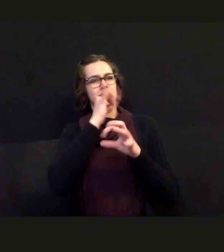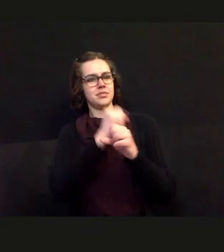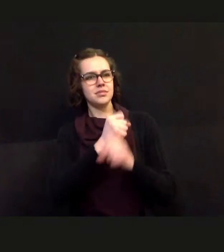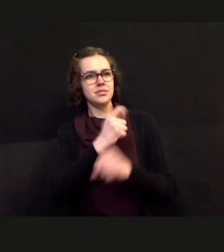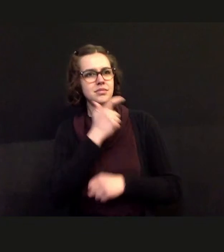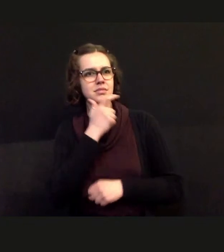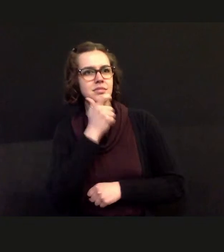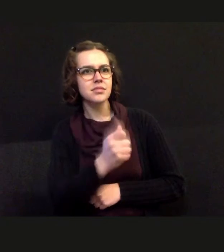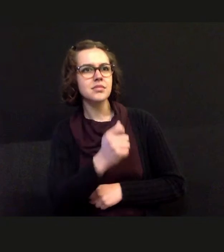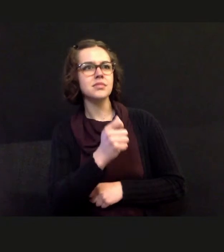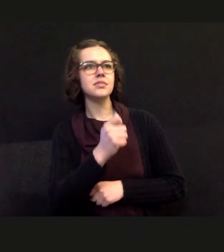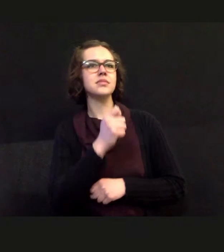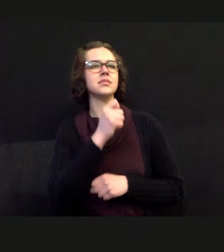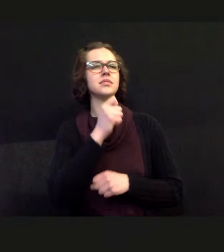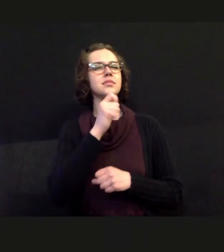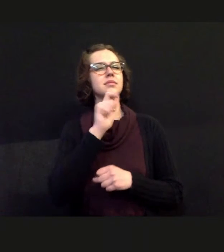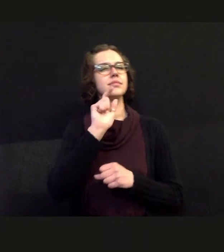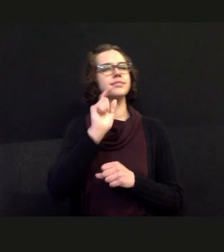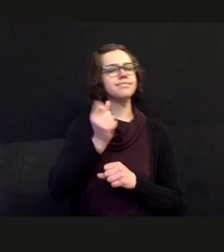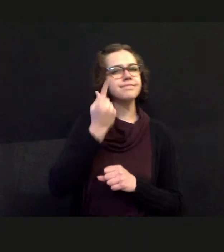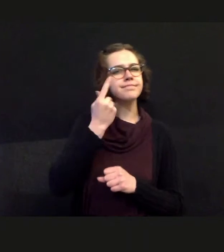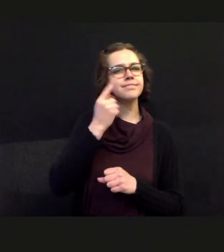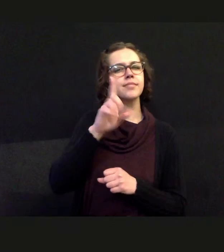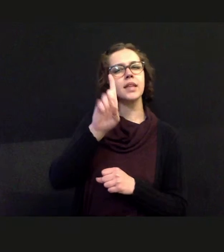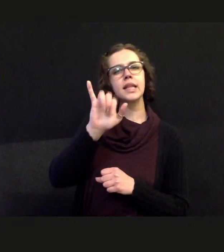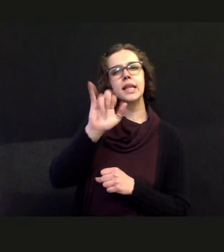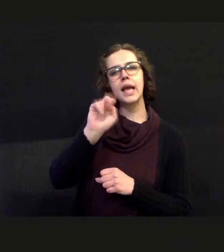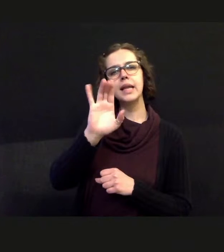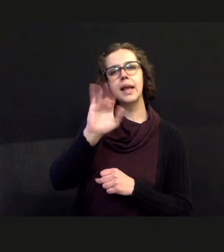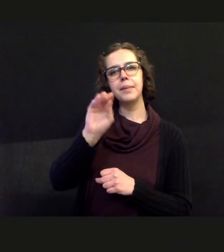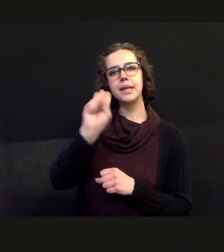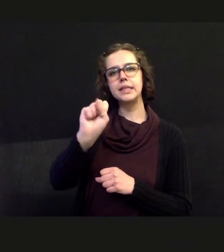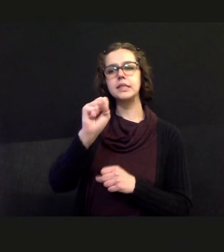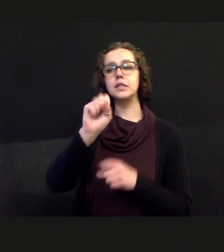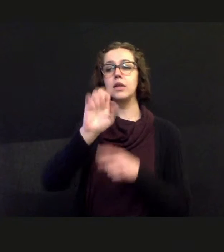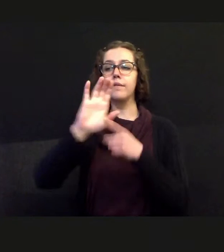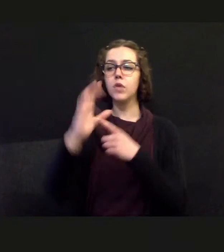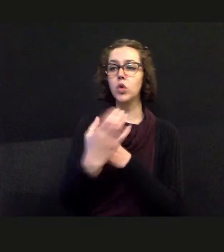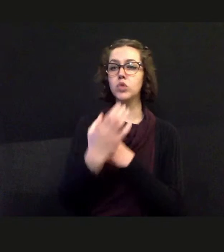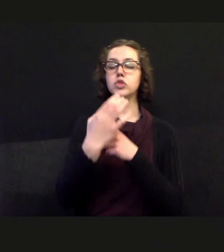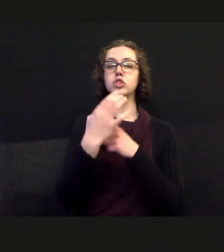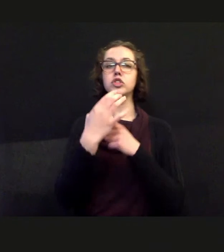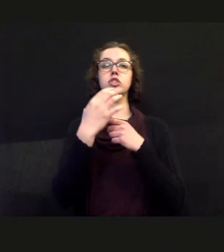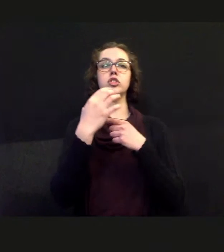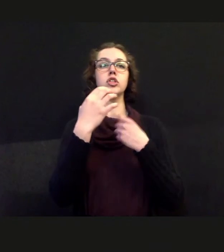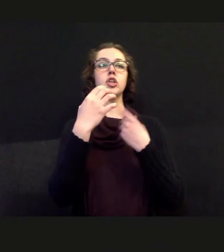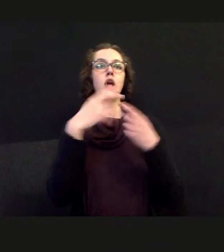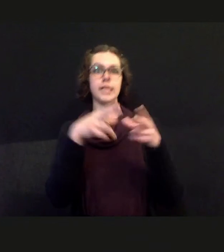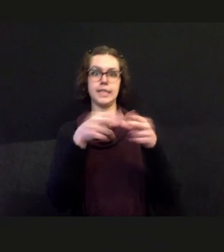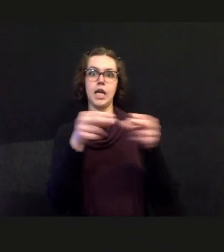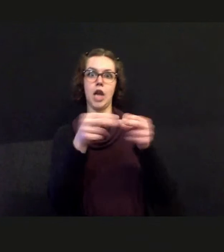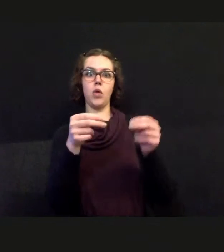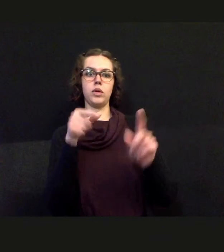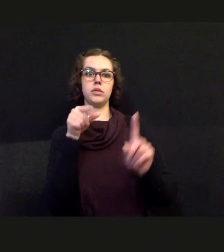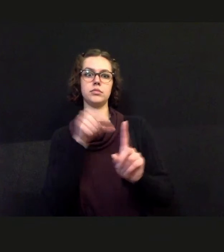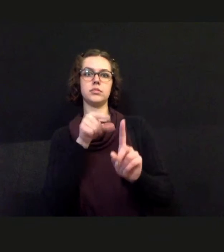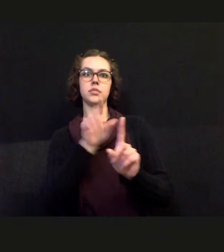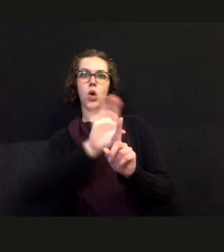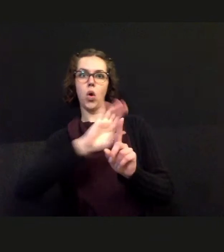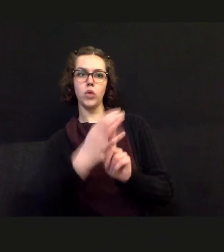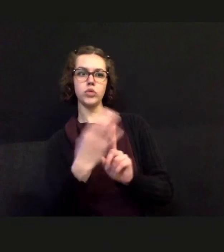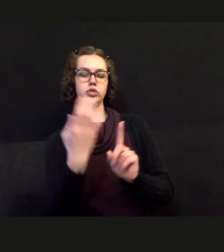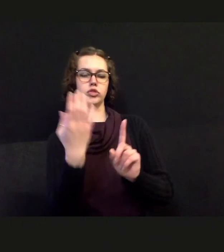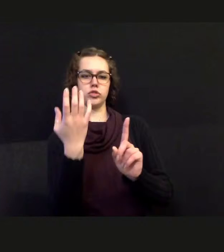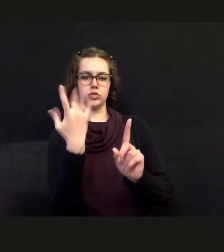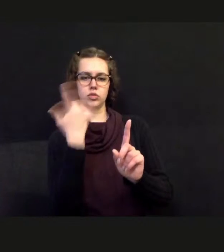to better understand the dynamics of culture making in Nicaragua. And I wanted to ask